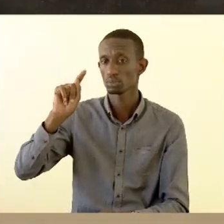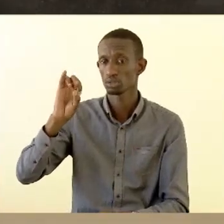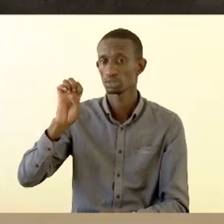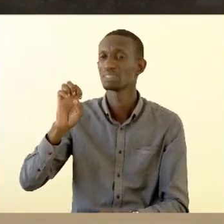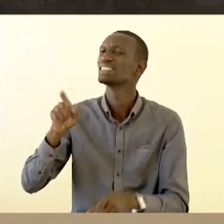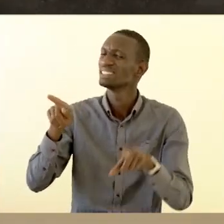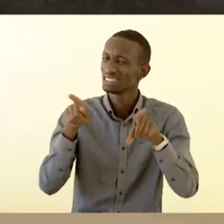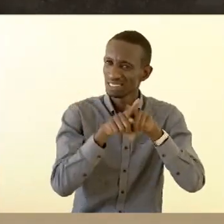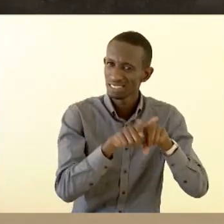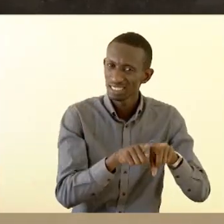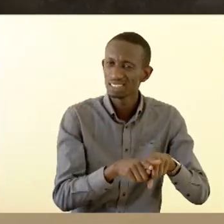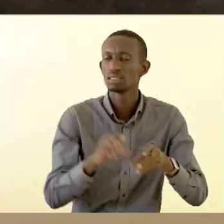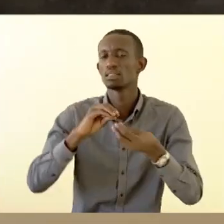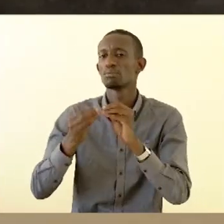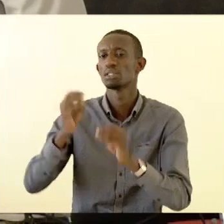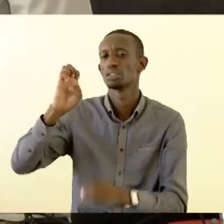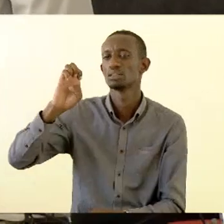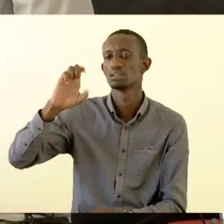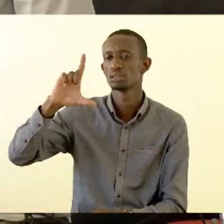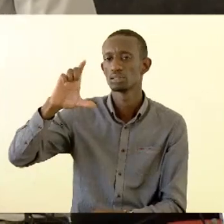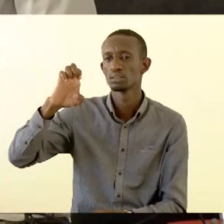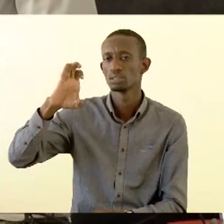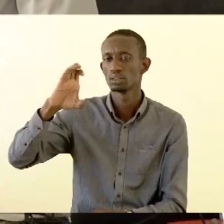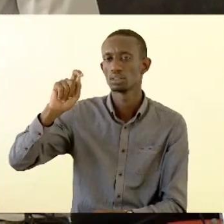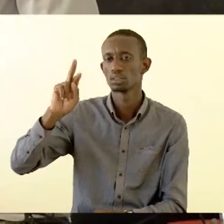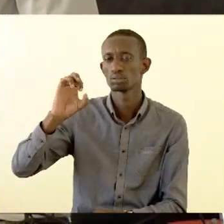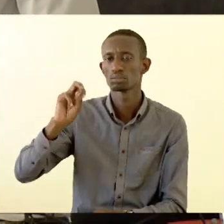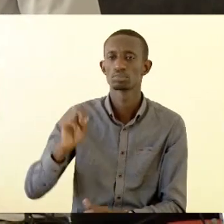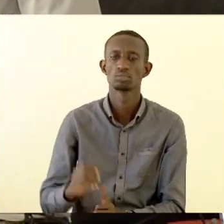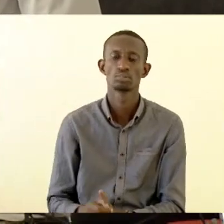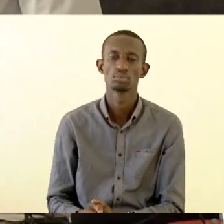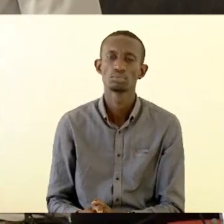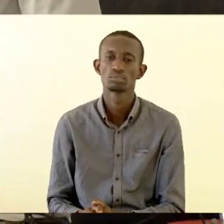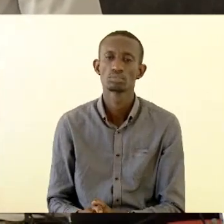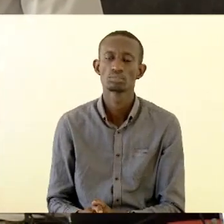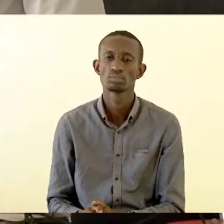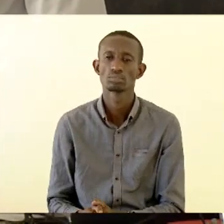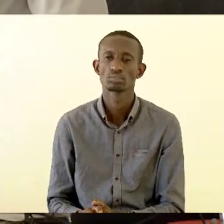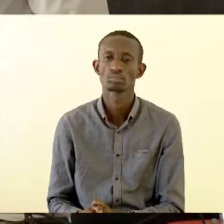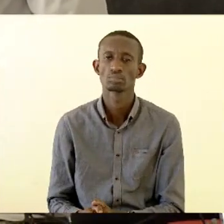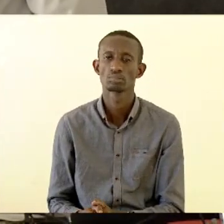of electrons. So number of electrons